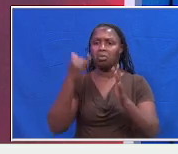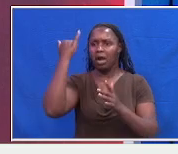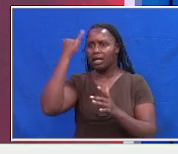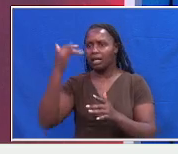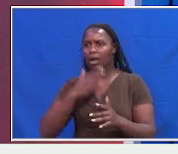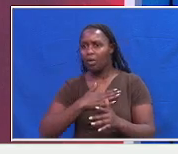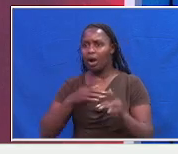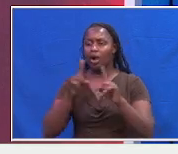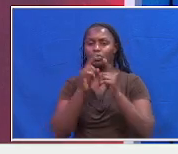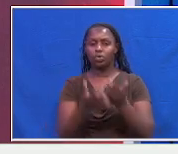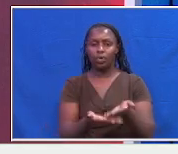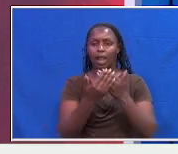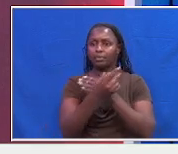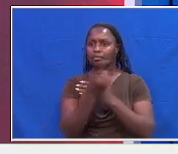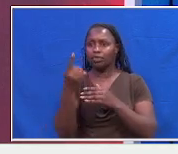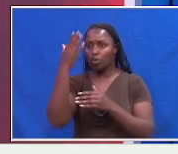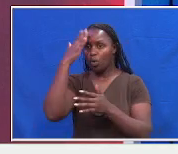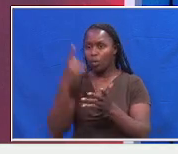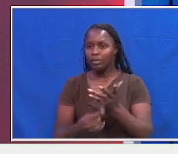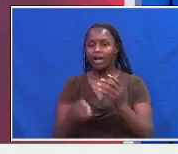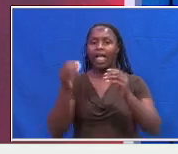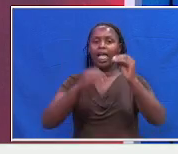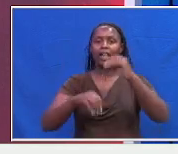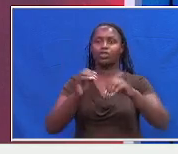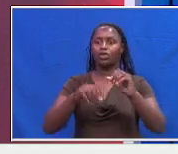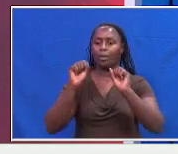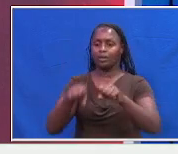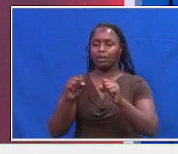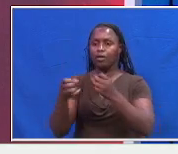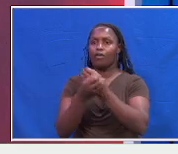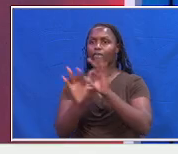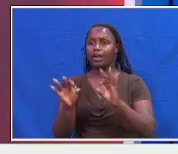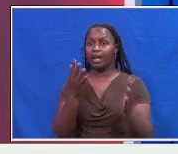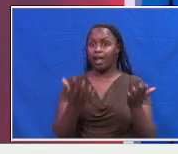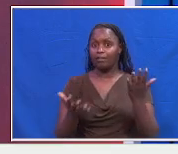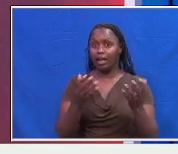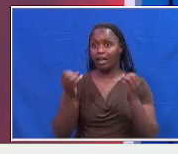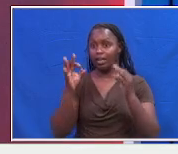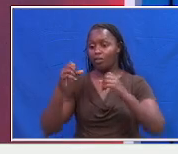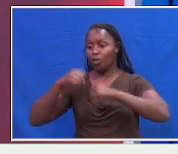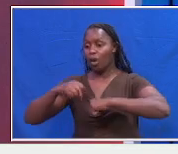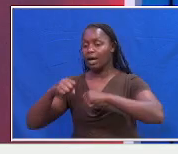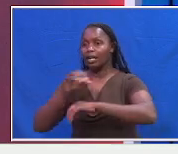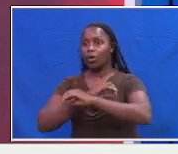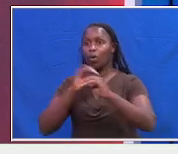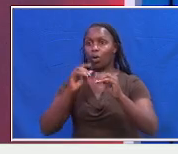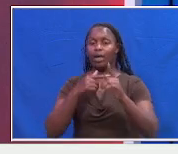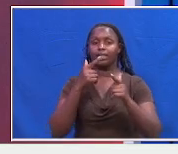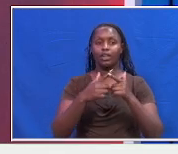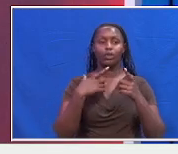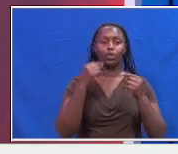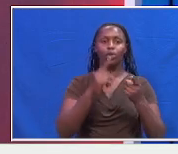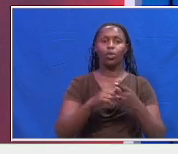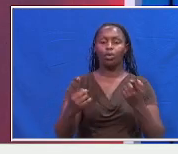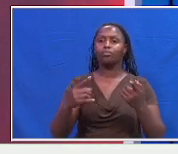them to know that elections can be free and fair. And if you disagree, you don't storm the Capitol. You go to the Supreme Court